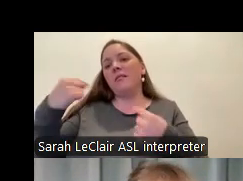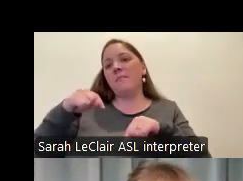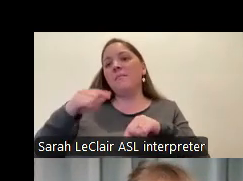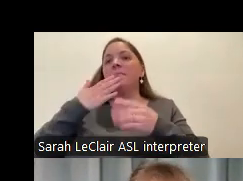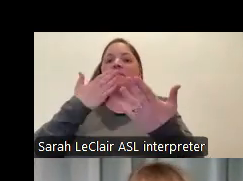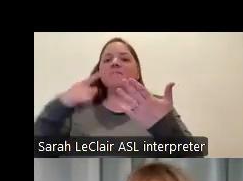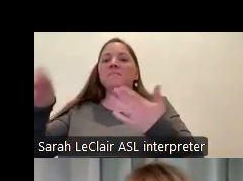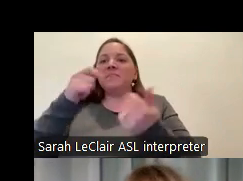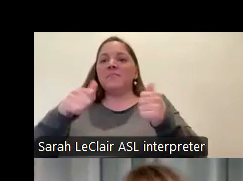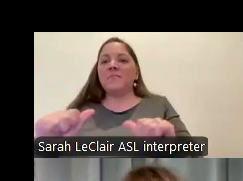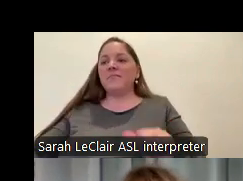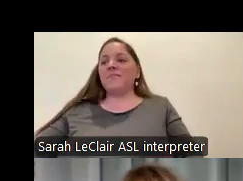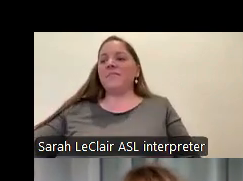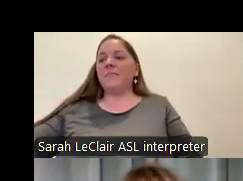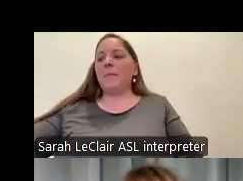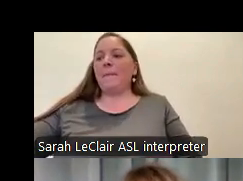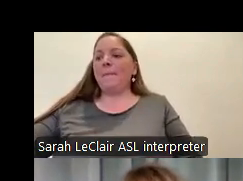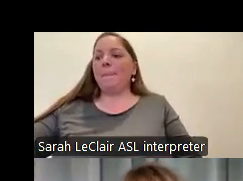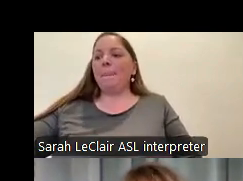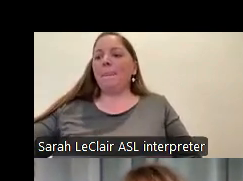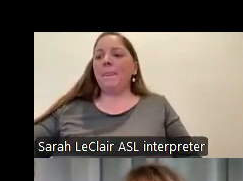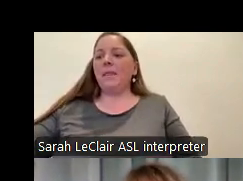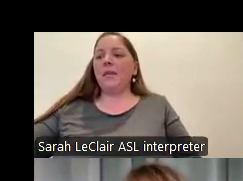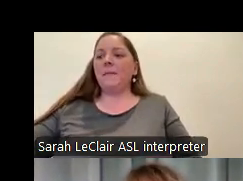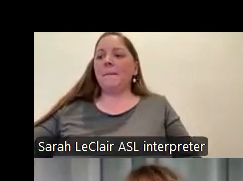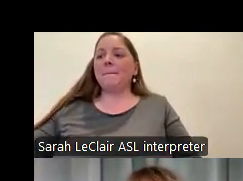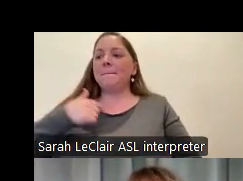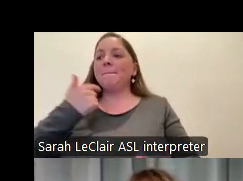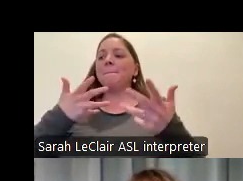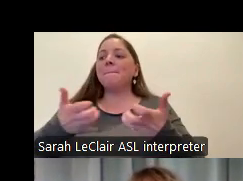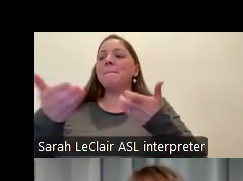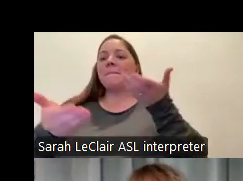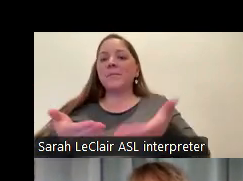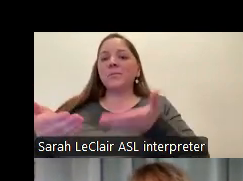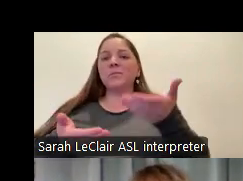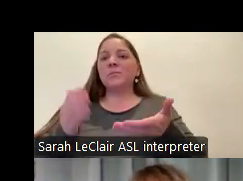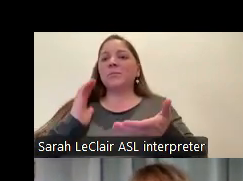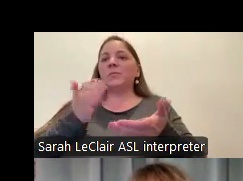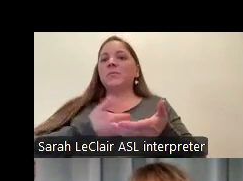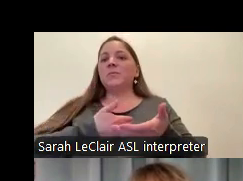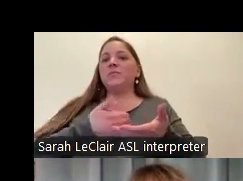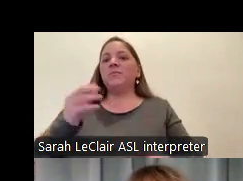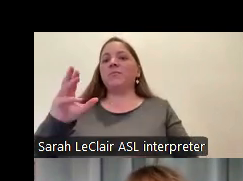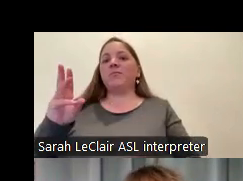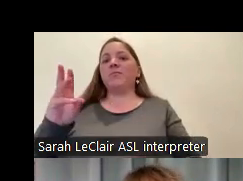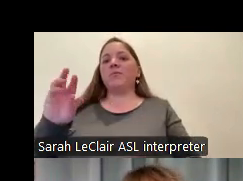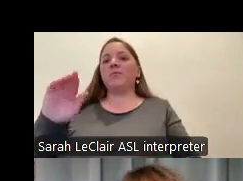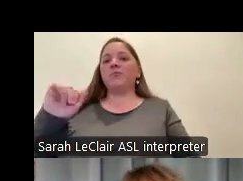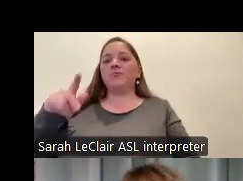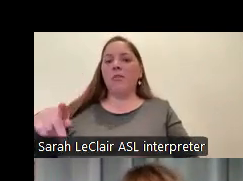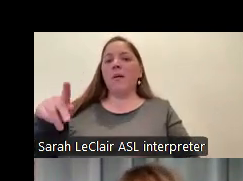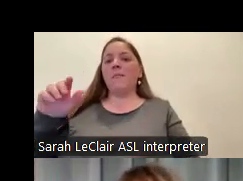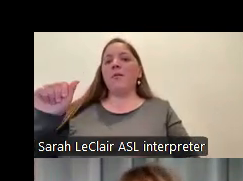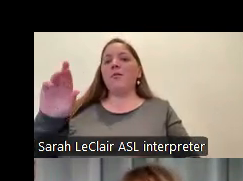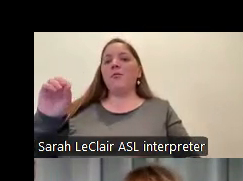making guesses. All right. So I want to introduce to you the wraparound case manager of Our